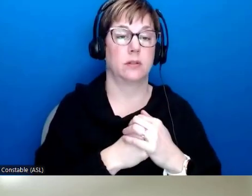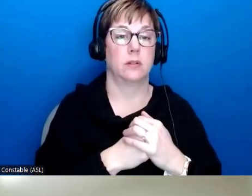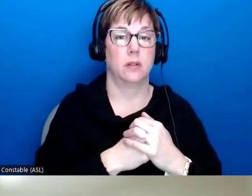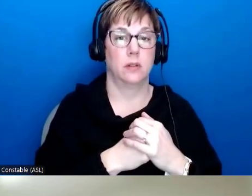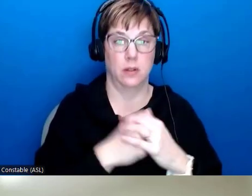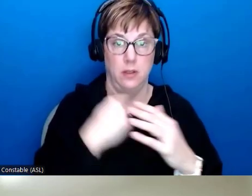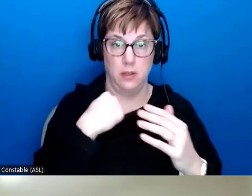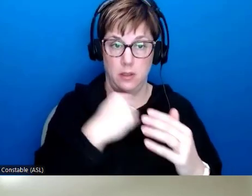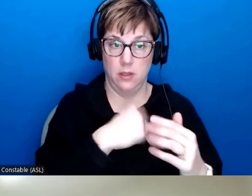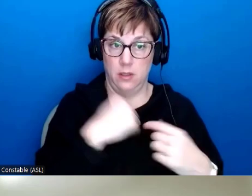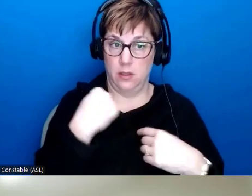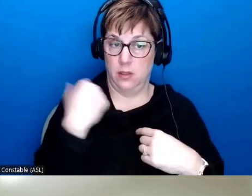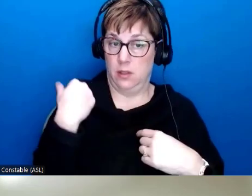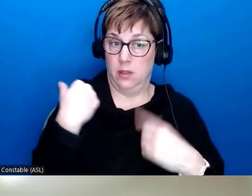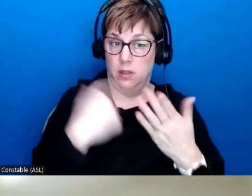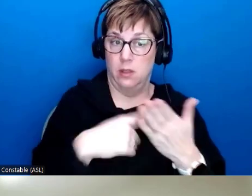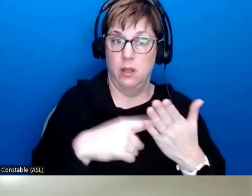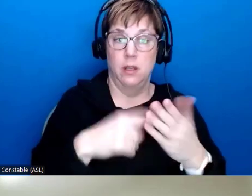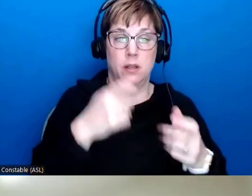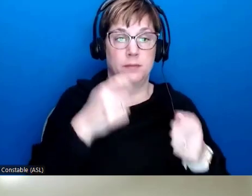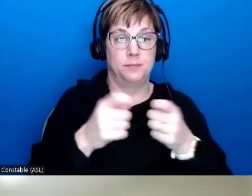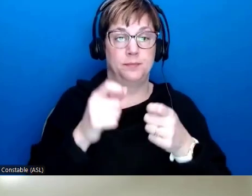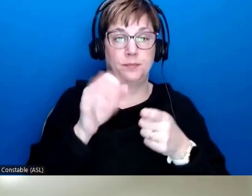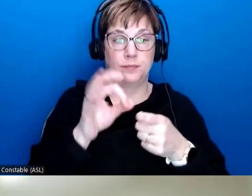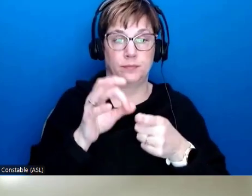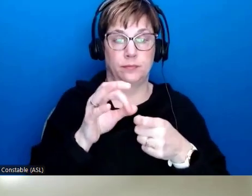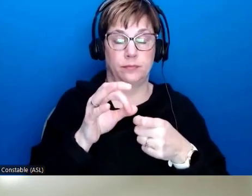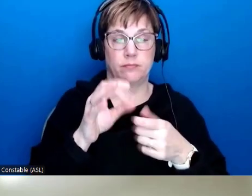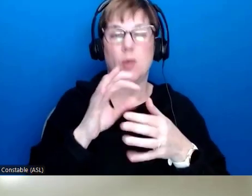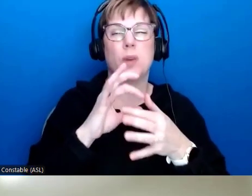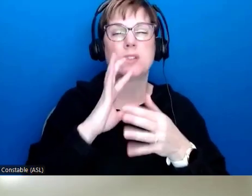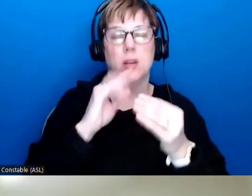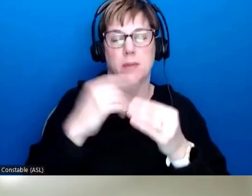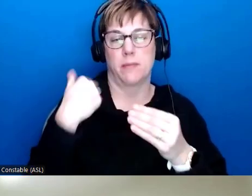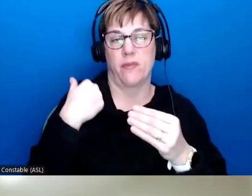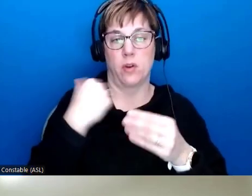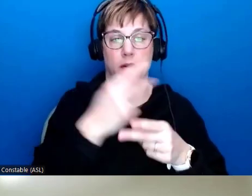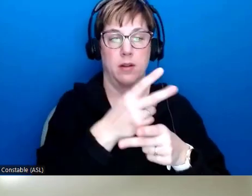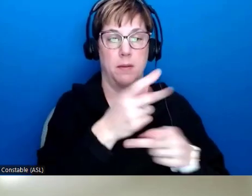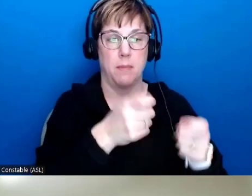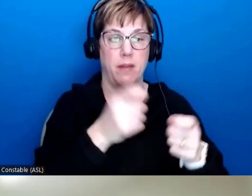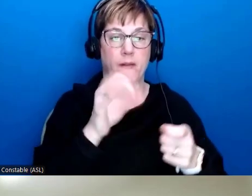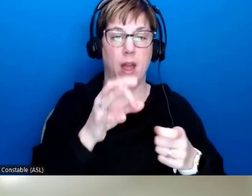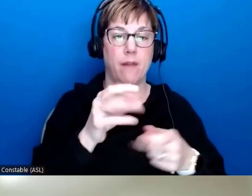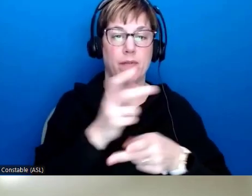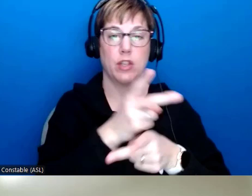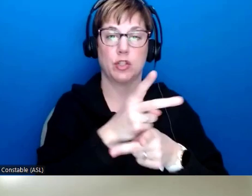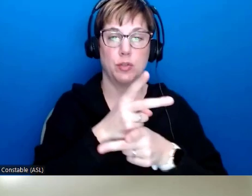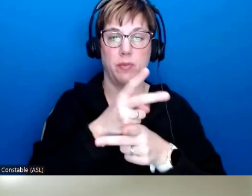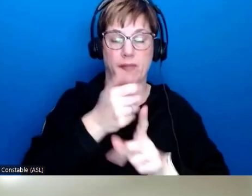talked about earlier are alluded to earlier, modifications of supervisory process,